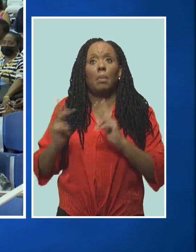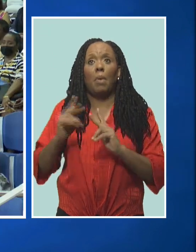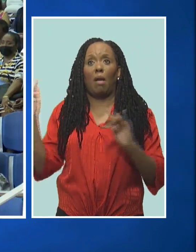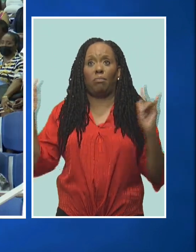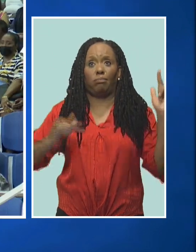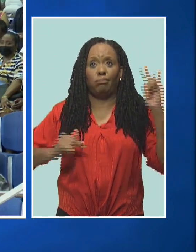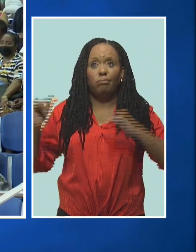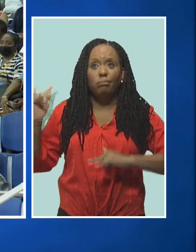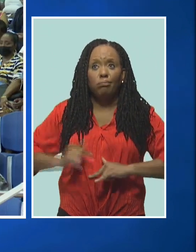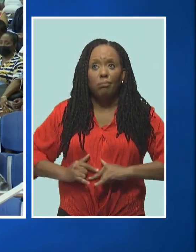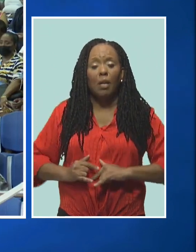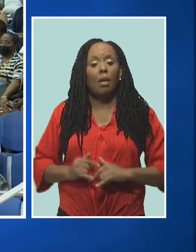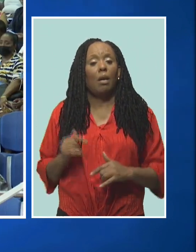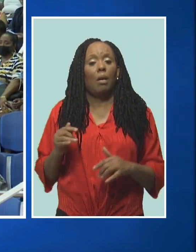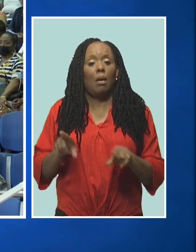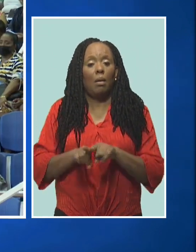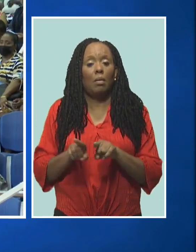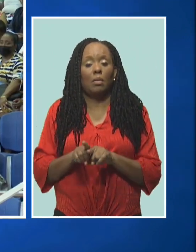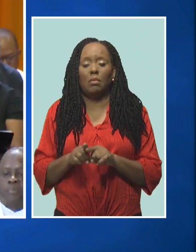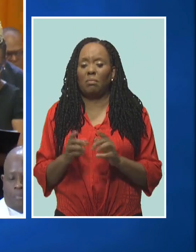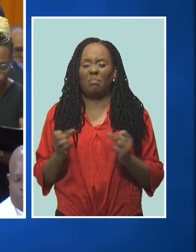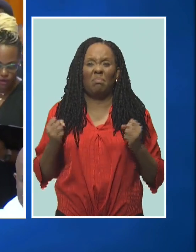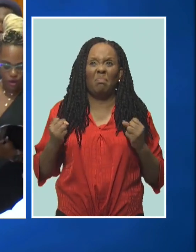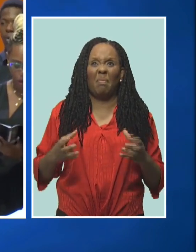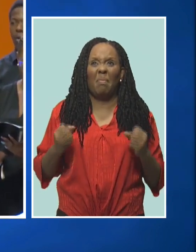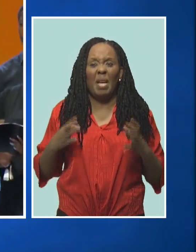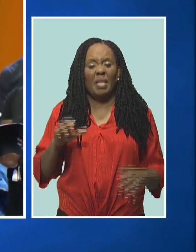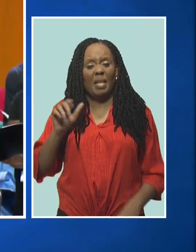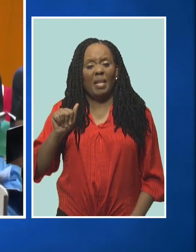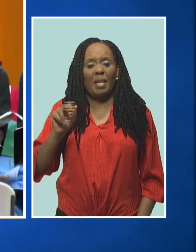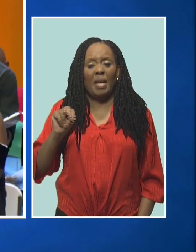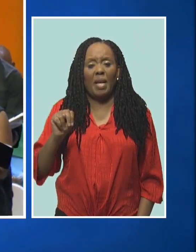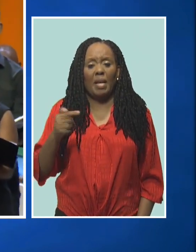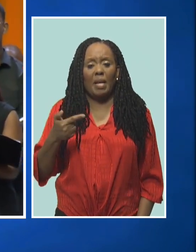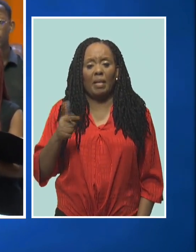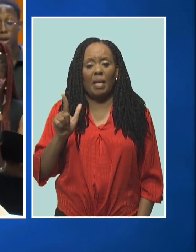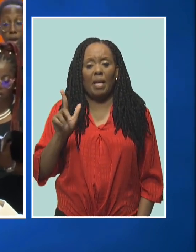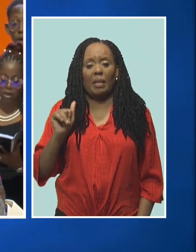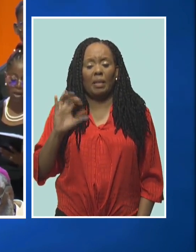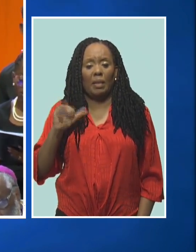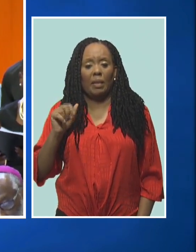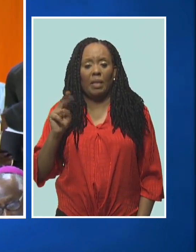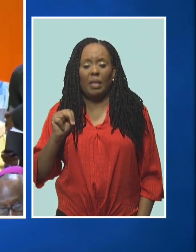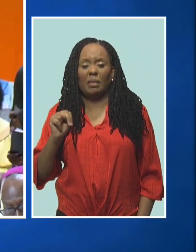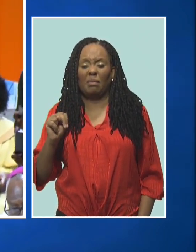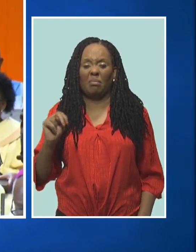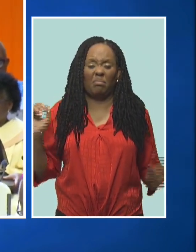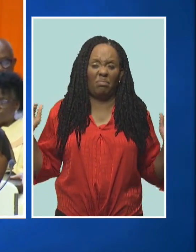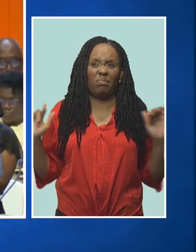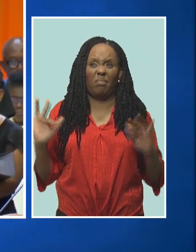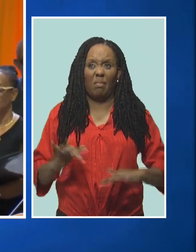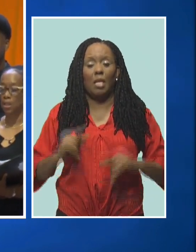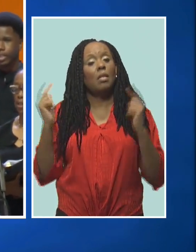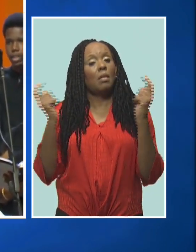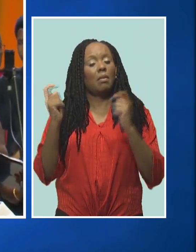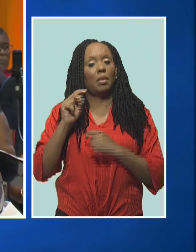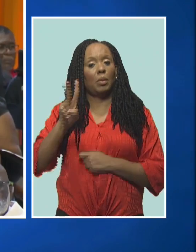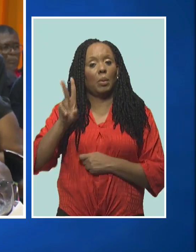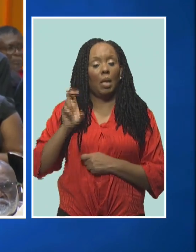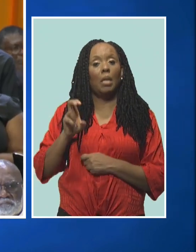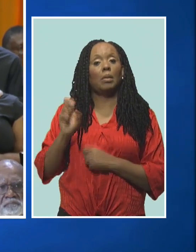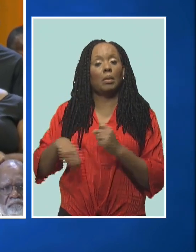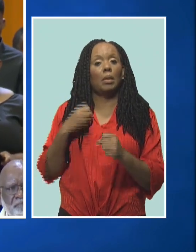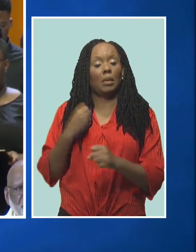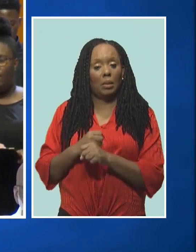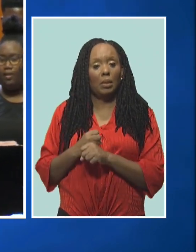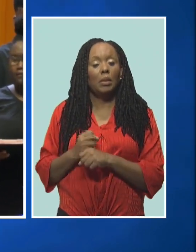to Anglicans from all walks of life. They have all come for a service to celebrate the 200th anniversary of the Anglican